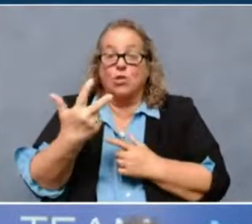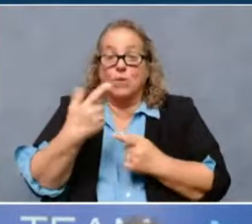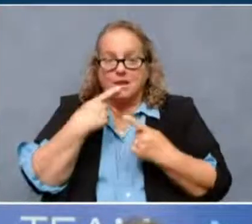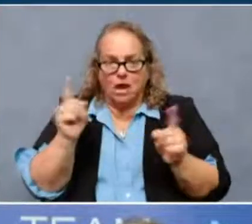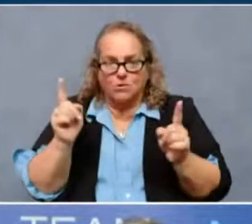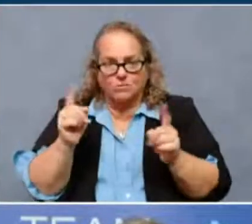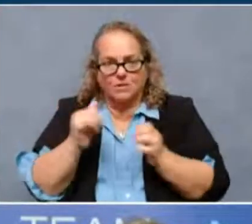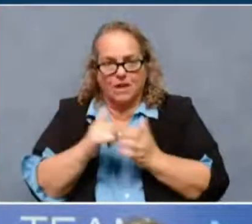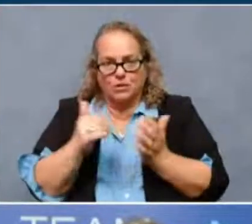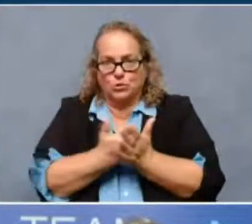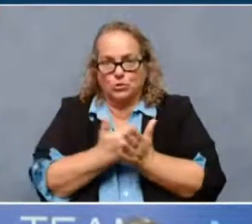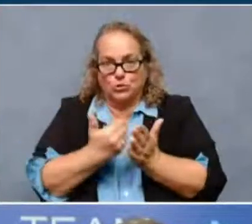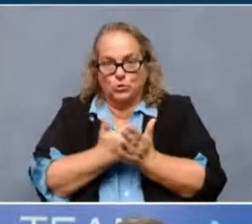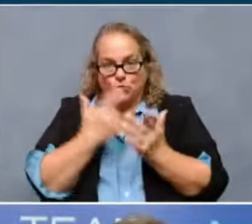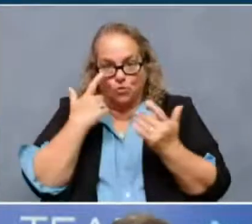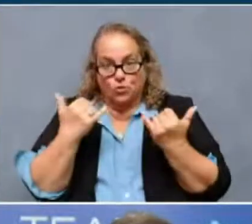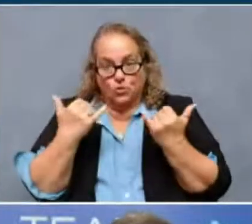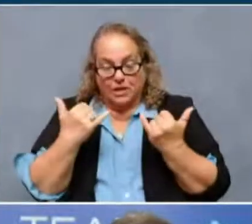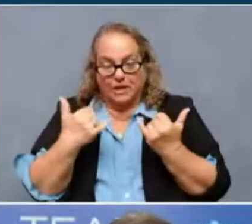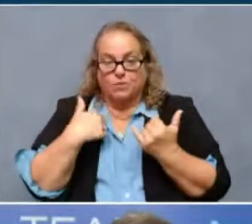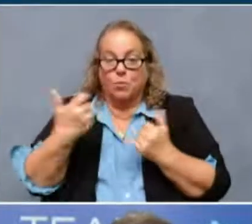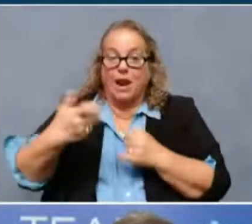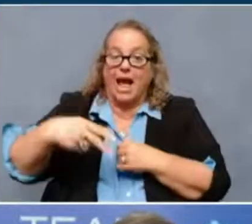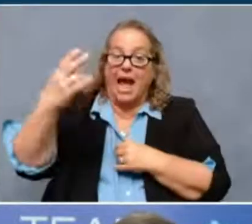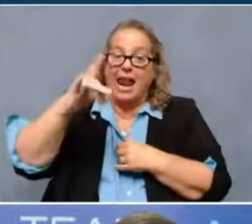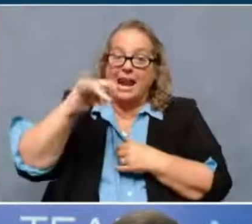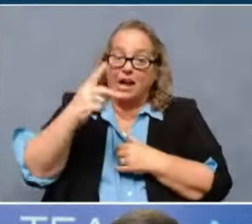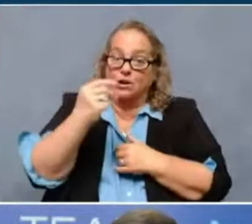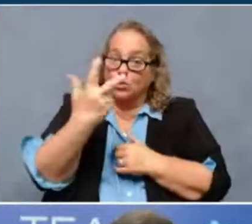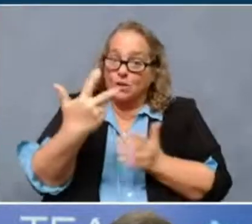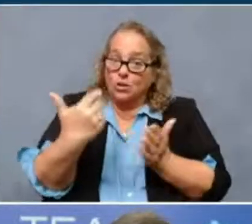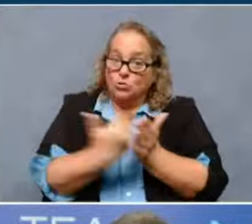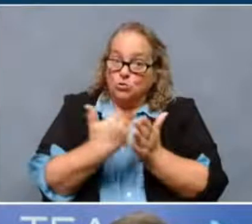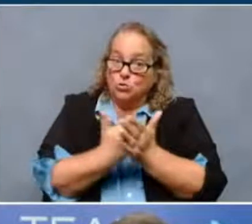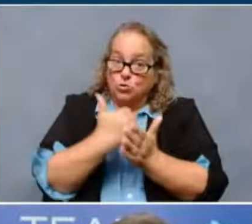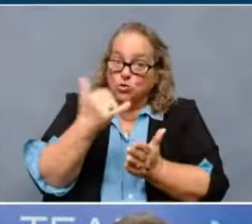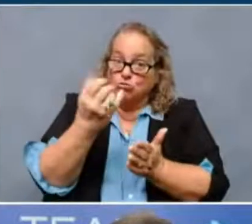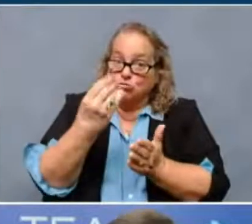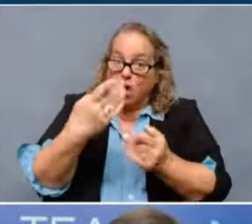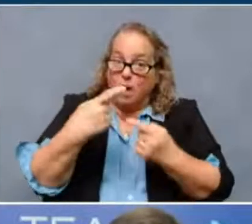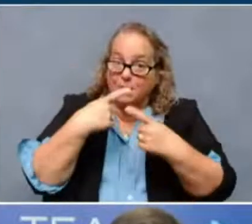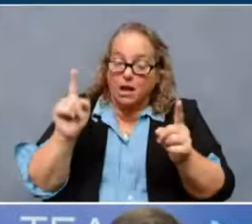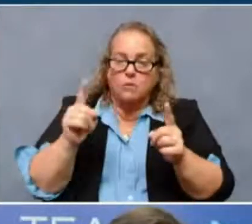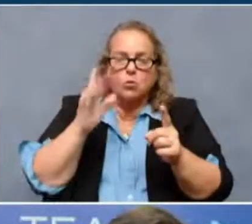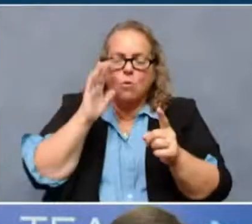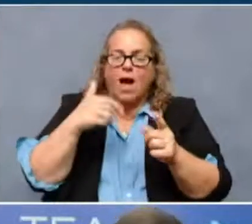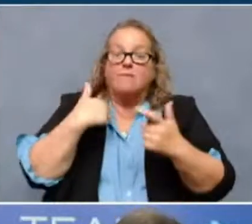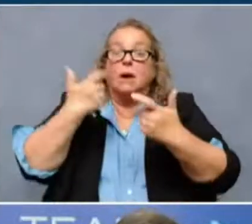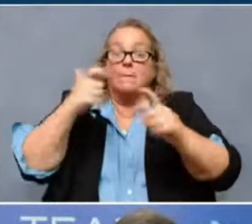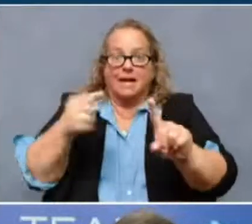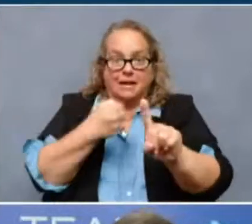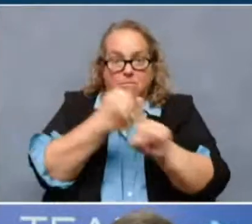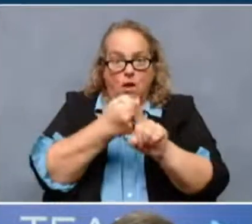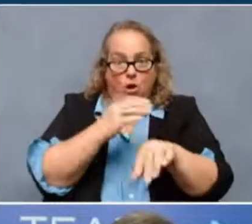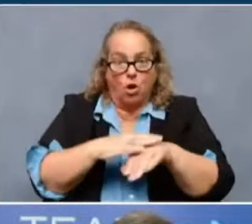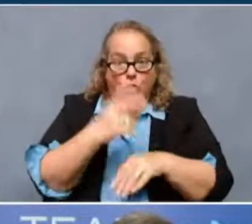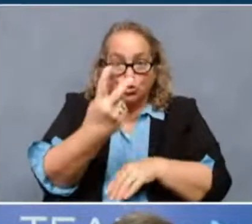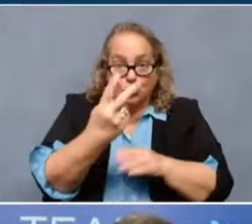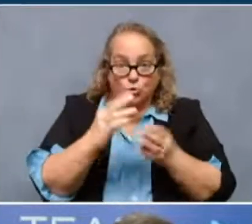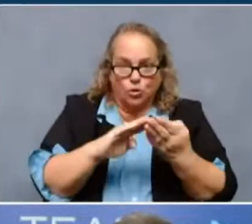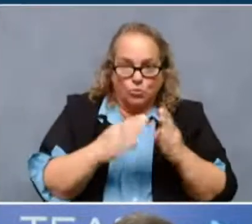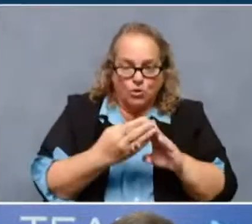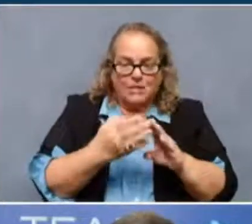for today. I want to highlight 3 new jobs announcements that will have significant impact on 2 communities and the state